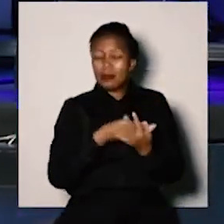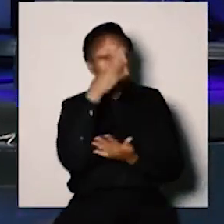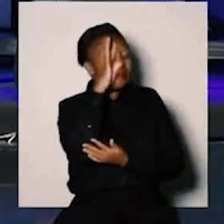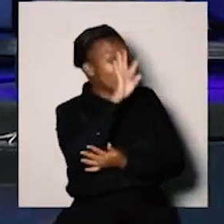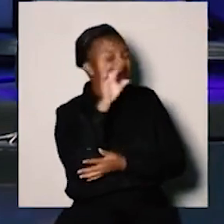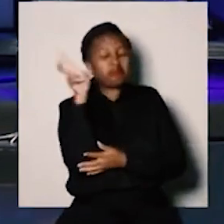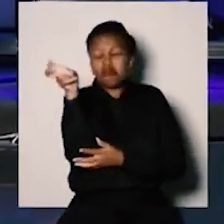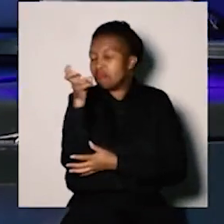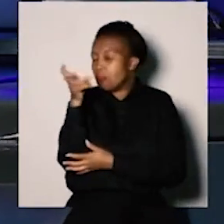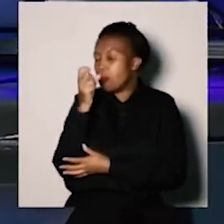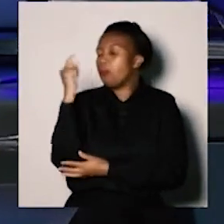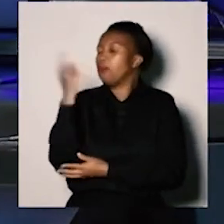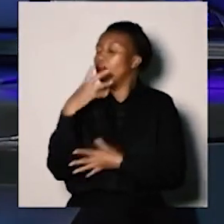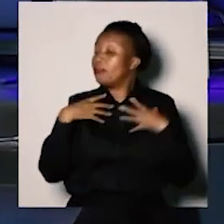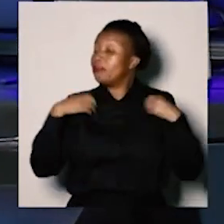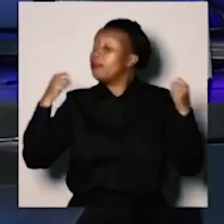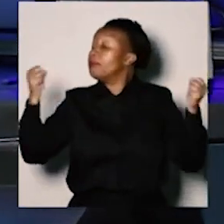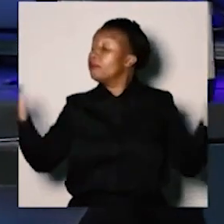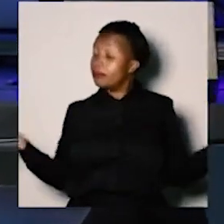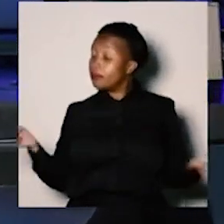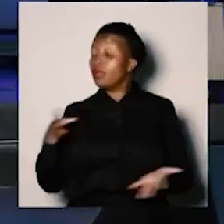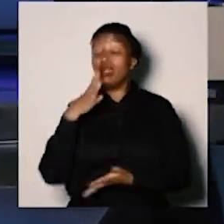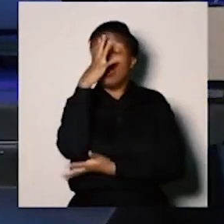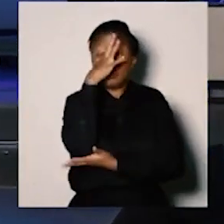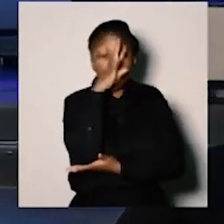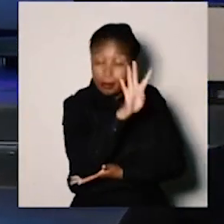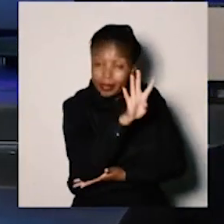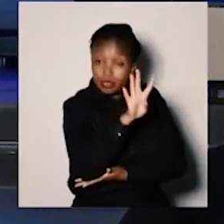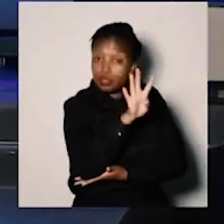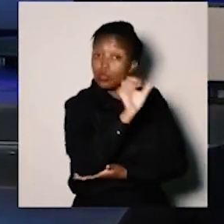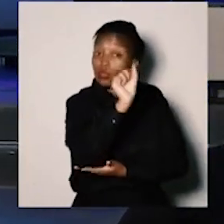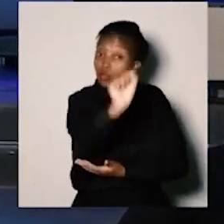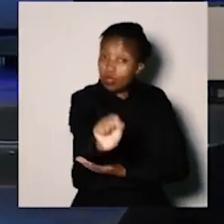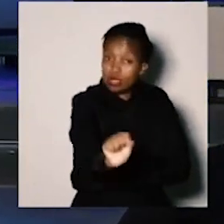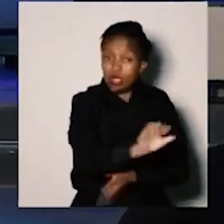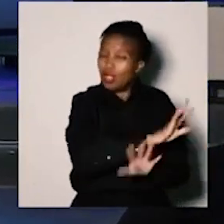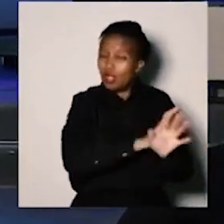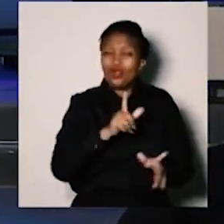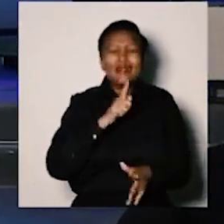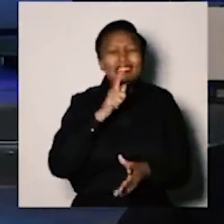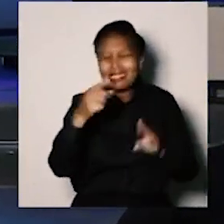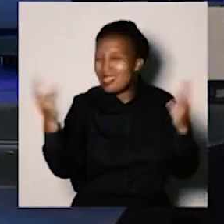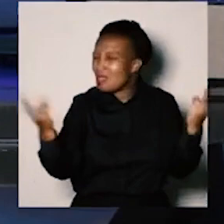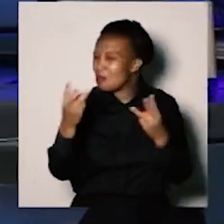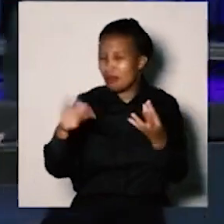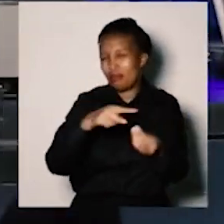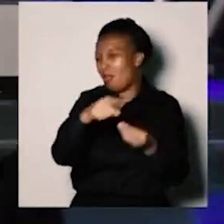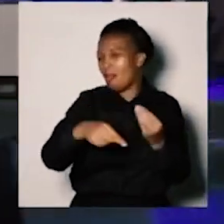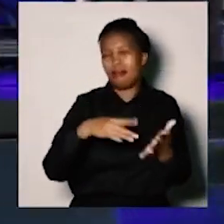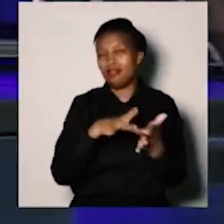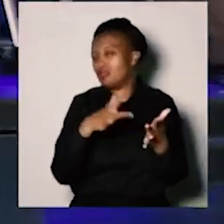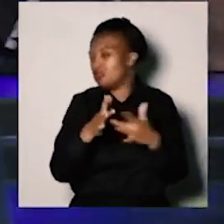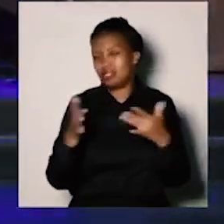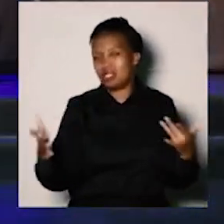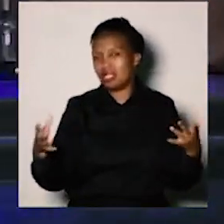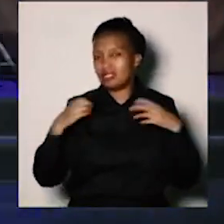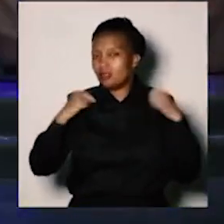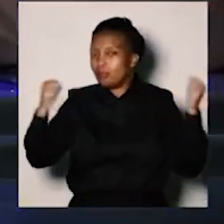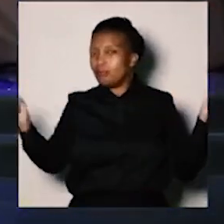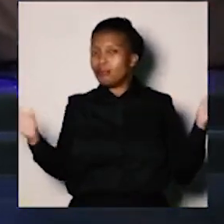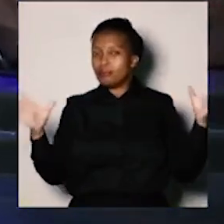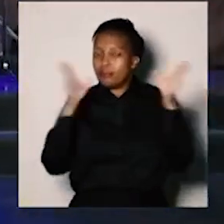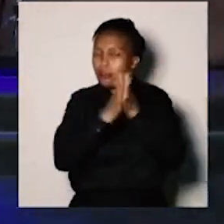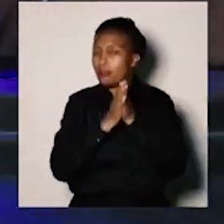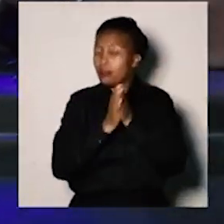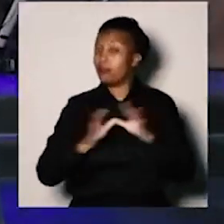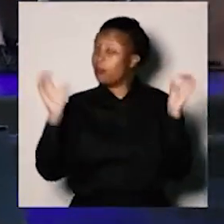spectators. Is to shed off this attitude of you not telling others about Jesus. Is to shed off prayerlessness.